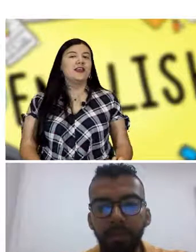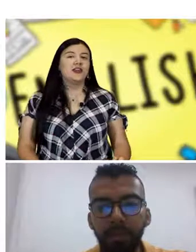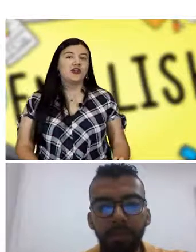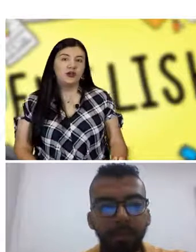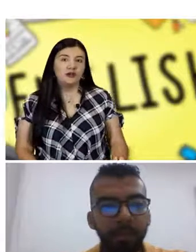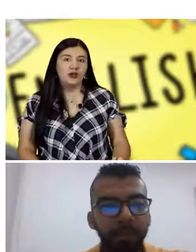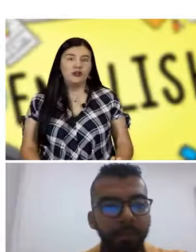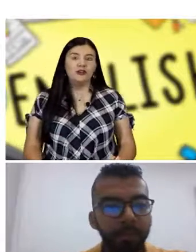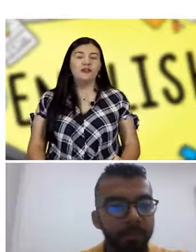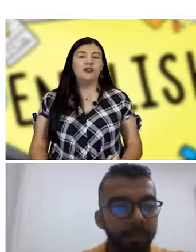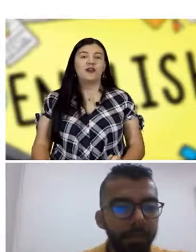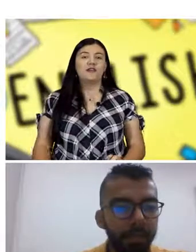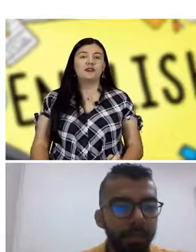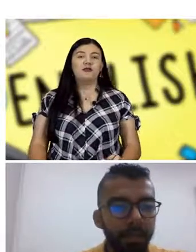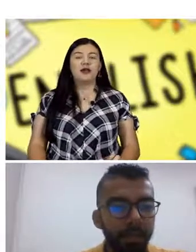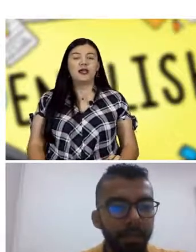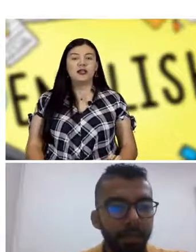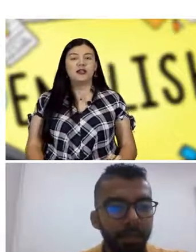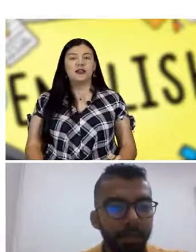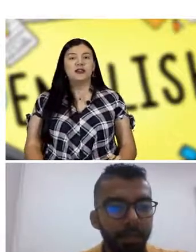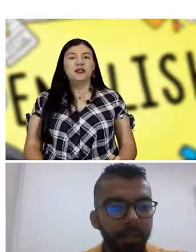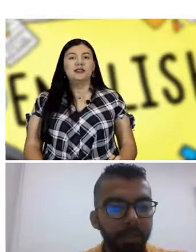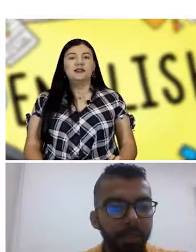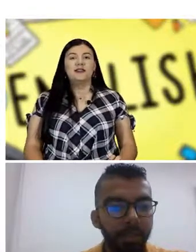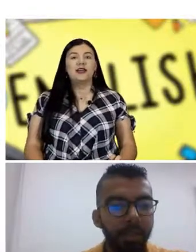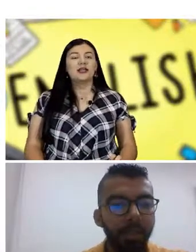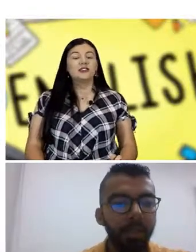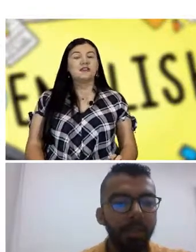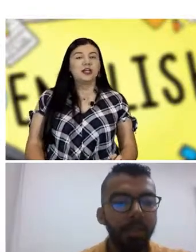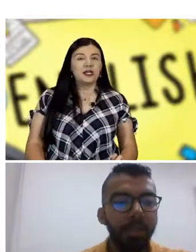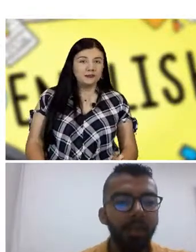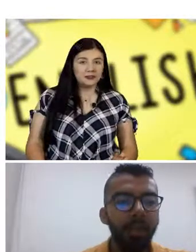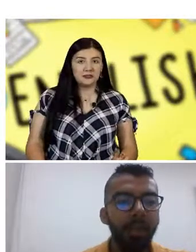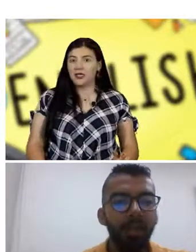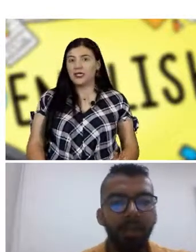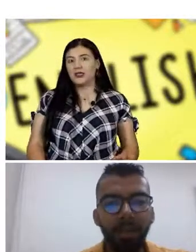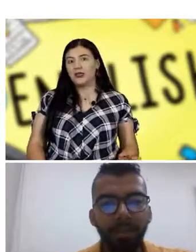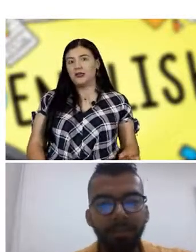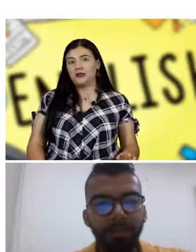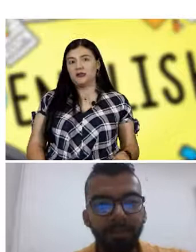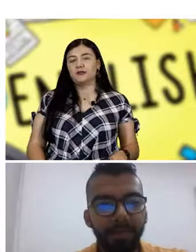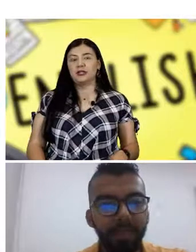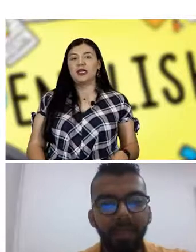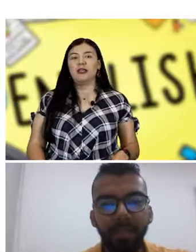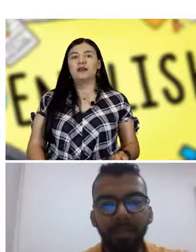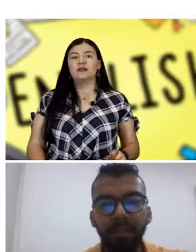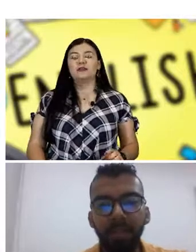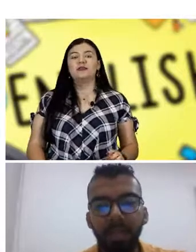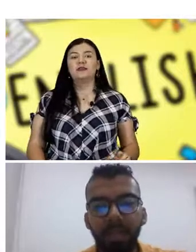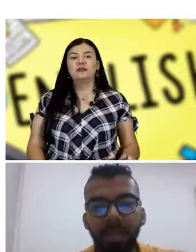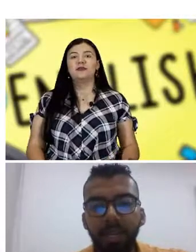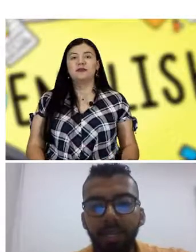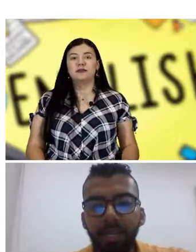I can hear you. I don't know if you have your mic deactivated, but I can hear you. Okay,